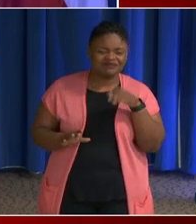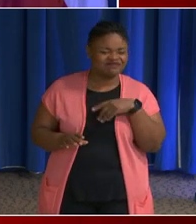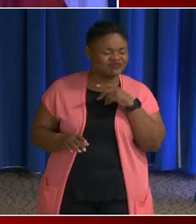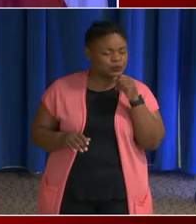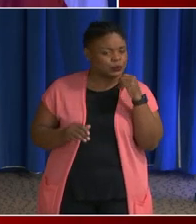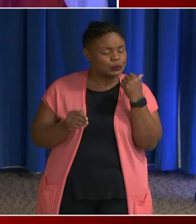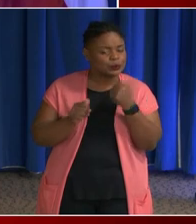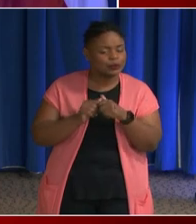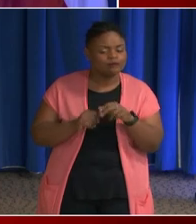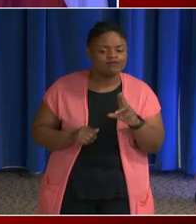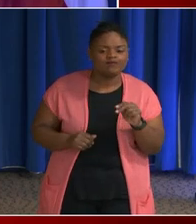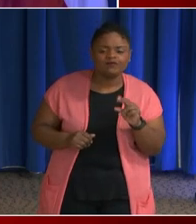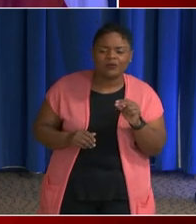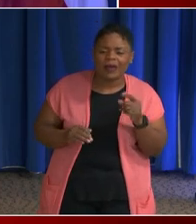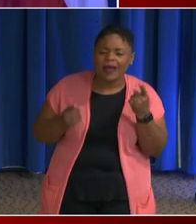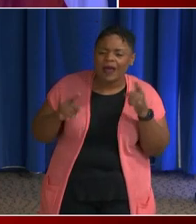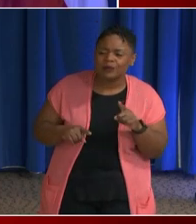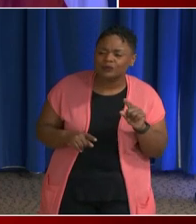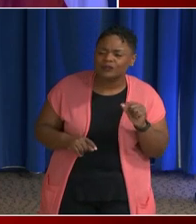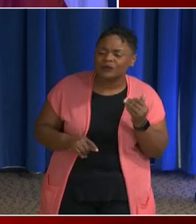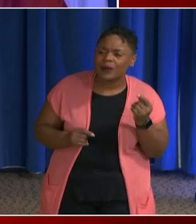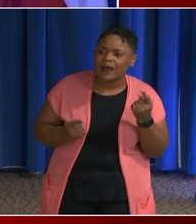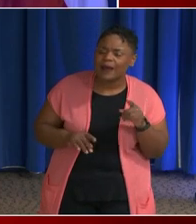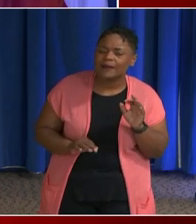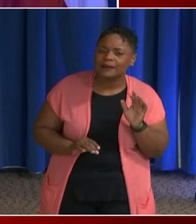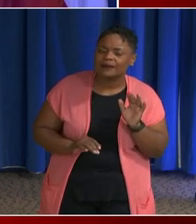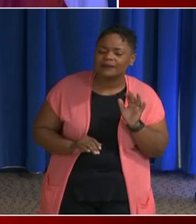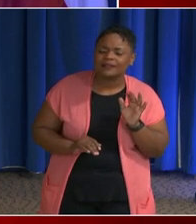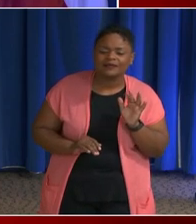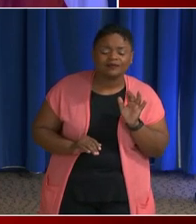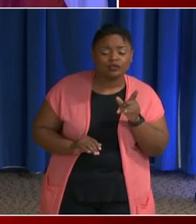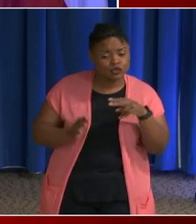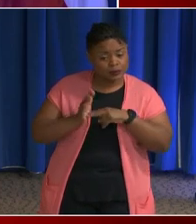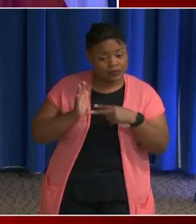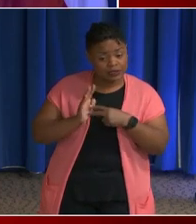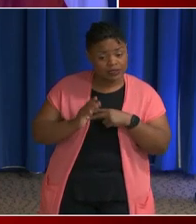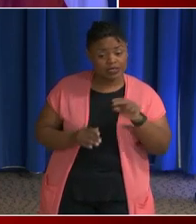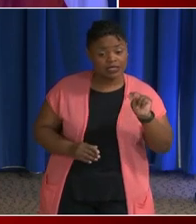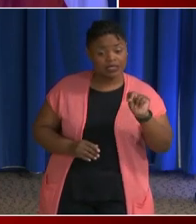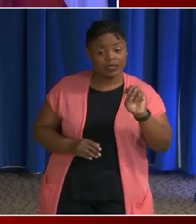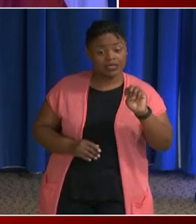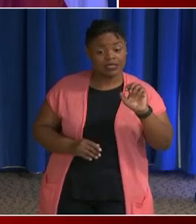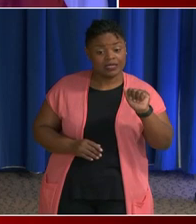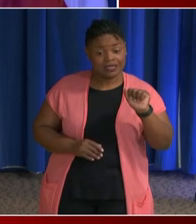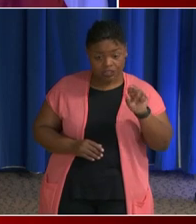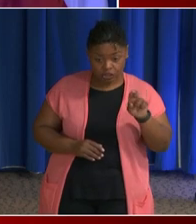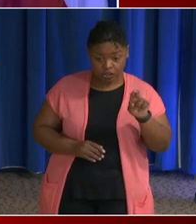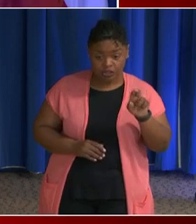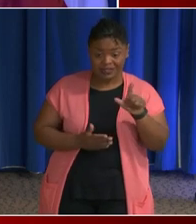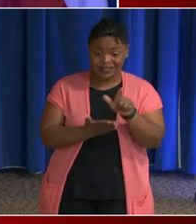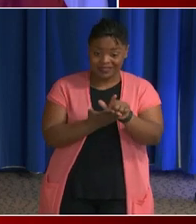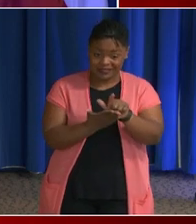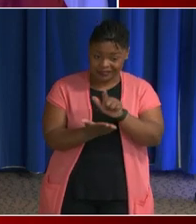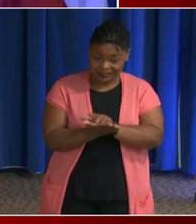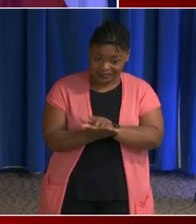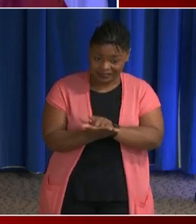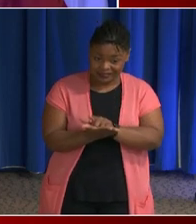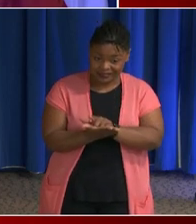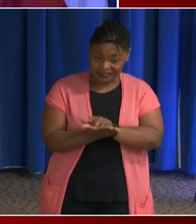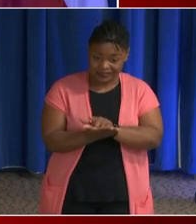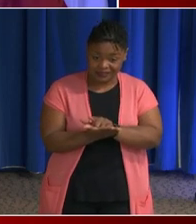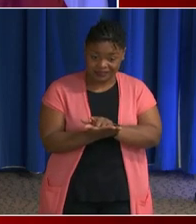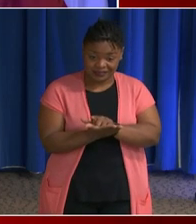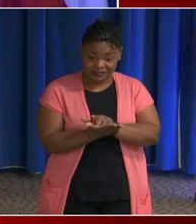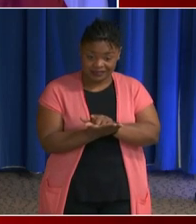was adopted in 2015, unless you're talking about the NEAR Act. NEAR Act. And yeah. The body camp, but it was part of NEAR Act too, right?